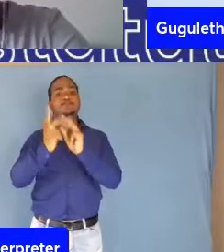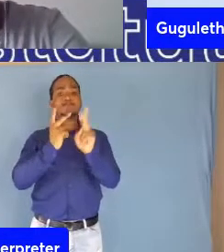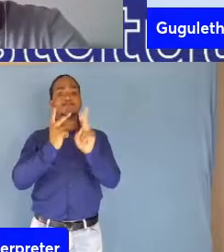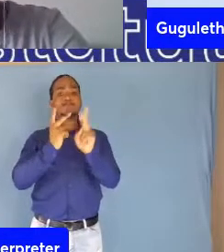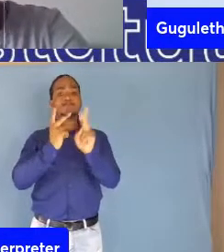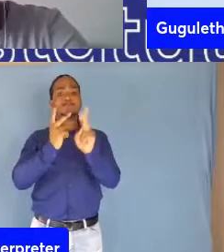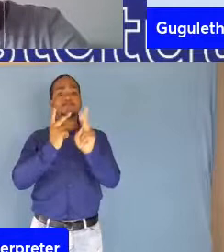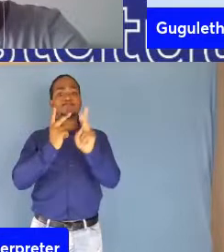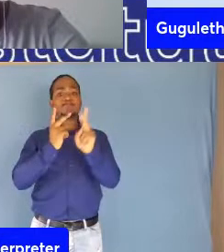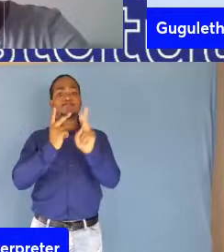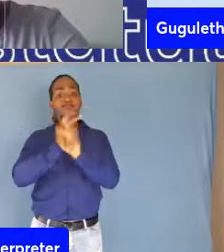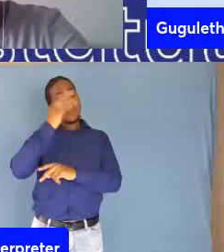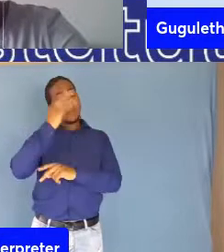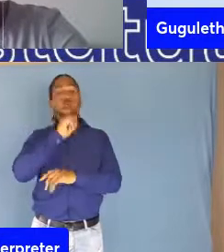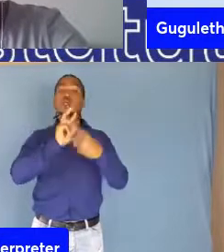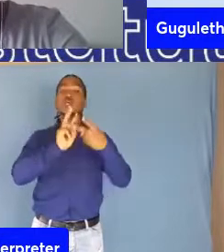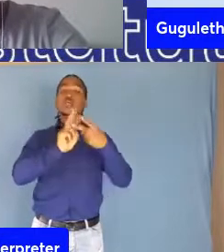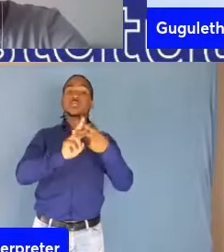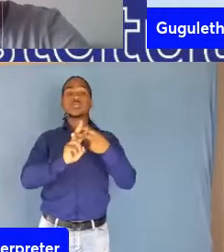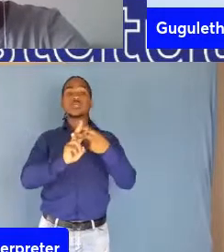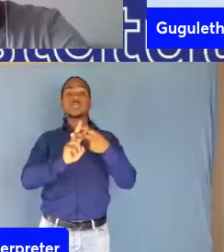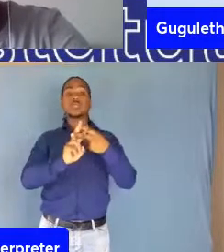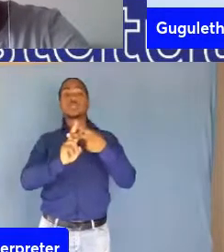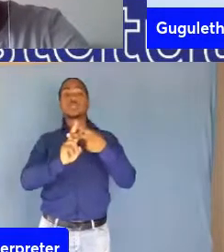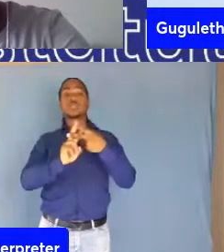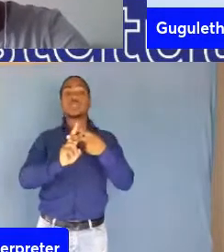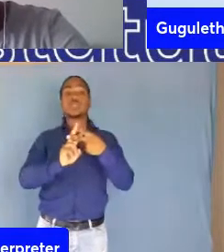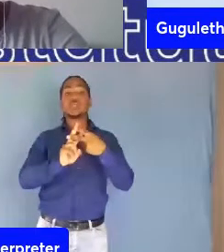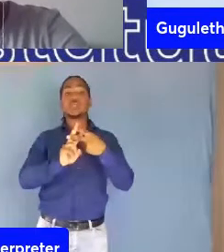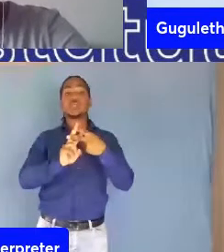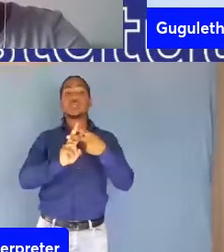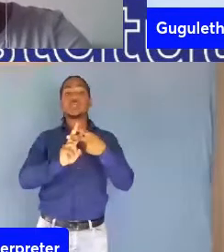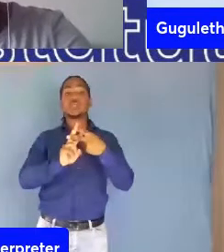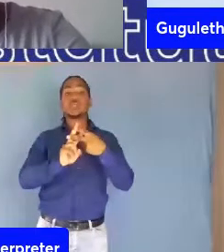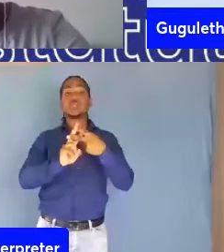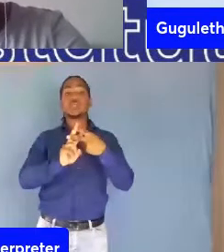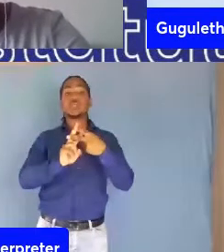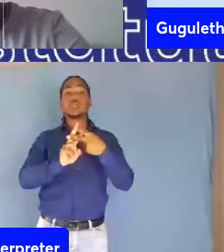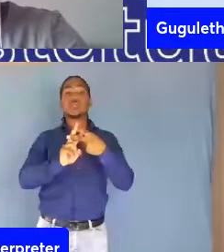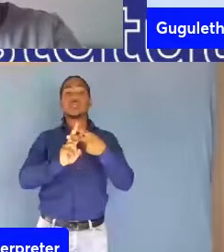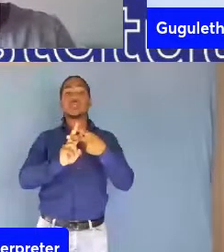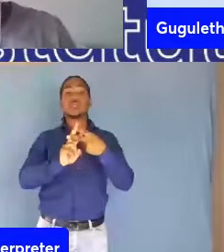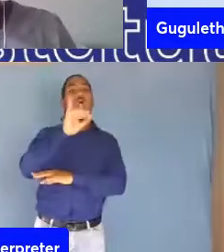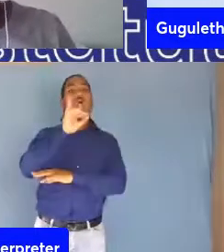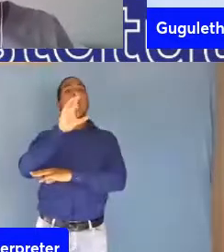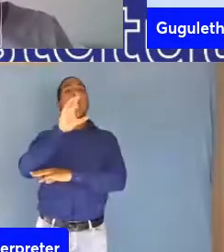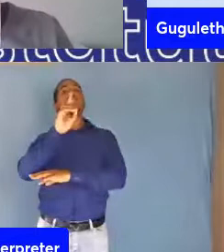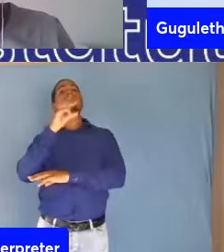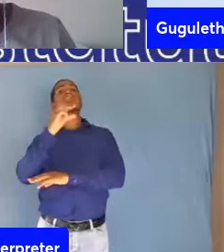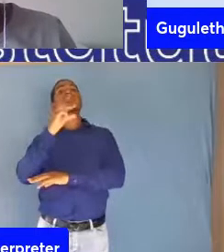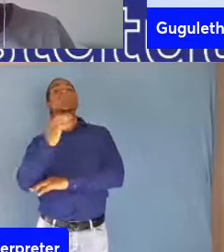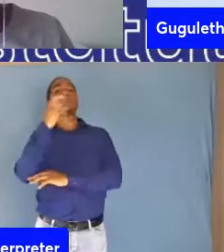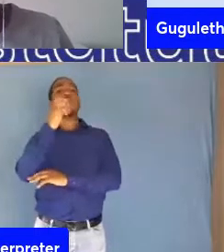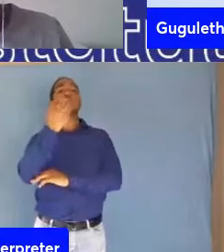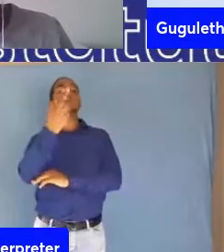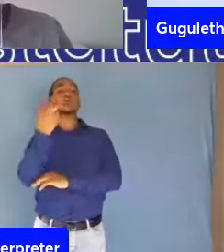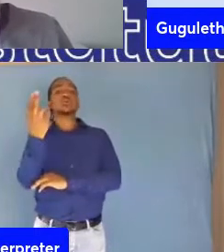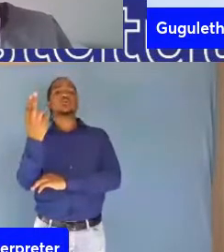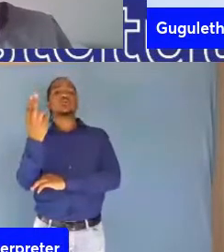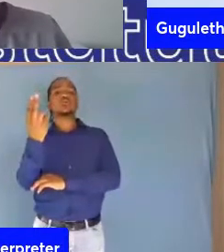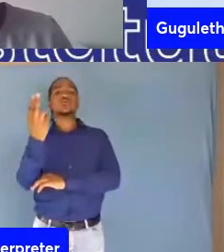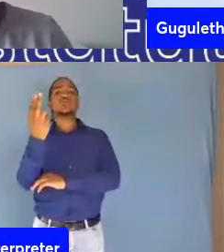the girl day of the girl hashtag IDG 2022. So we have a